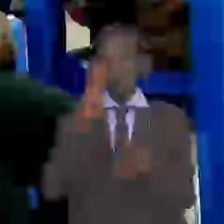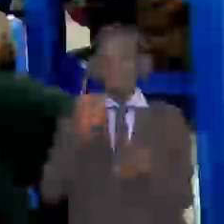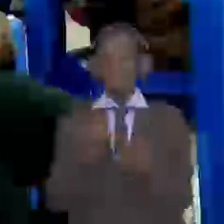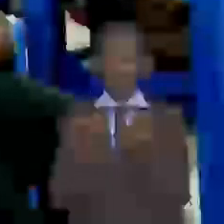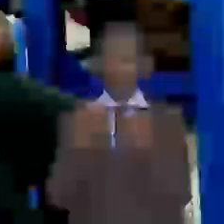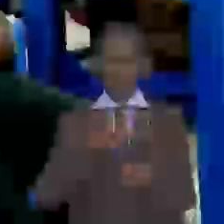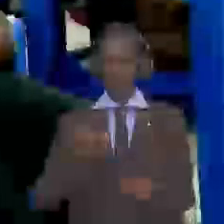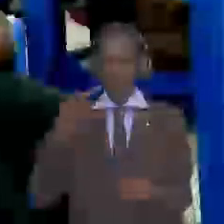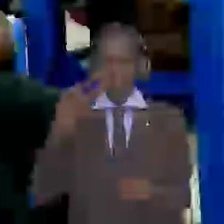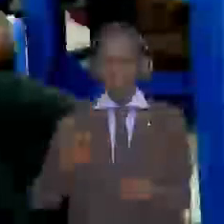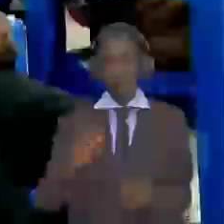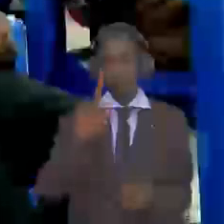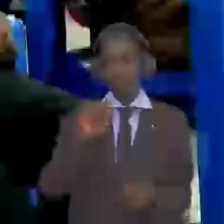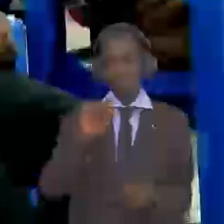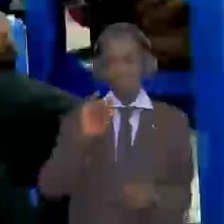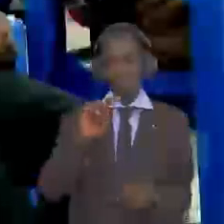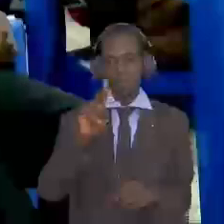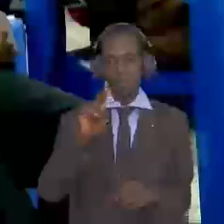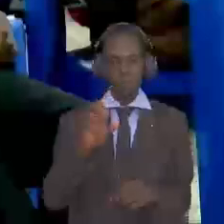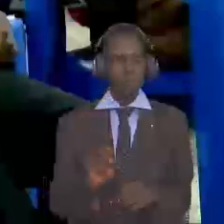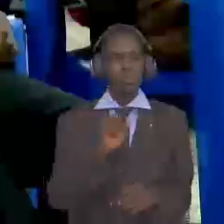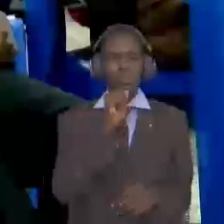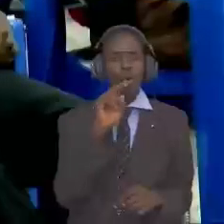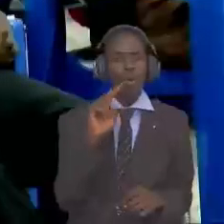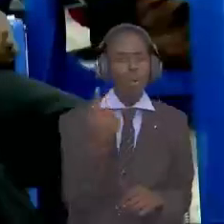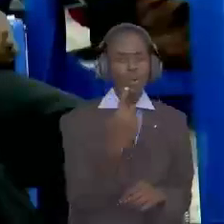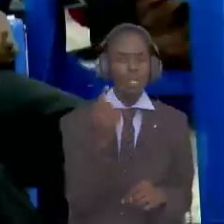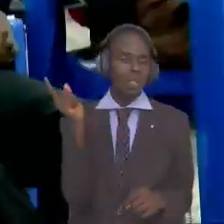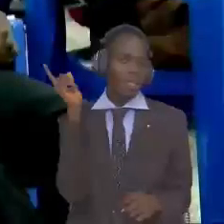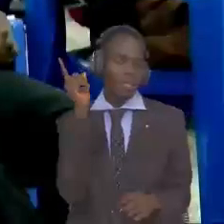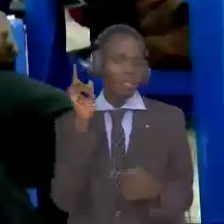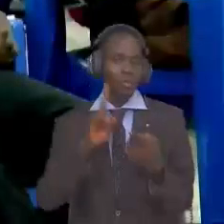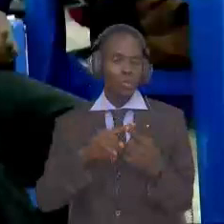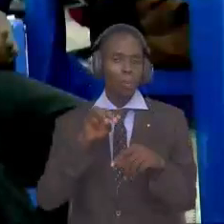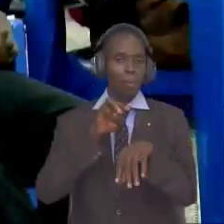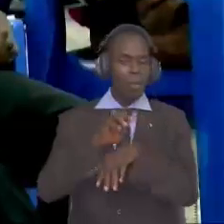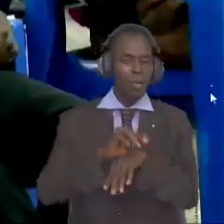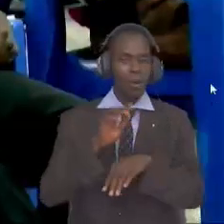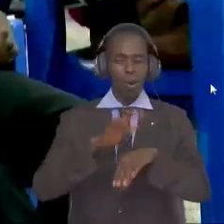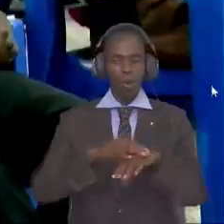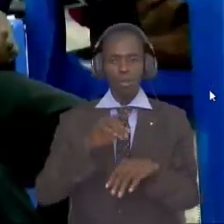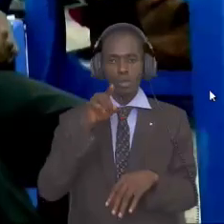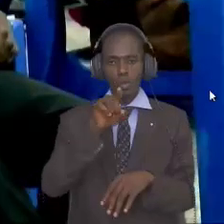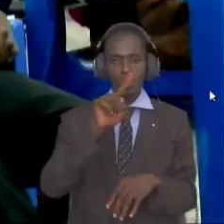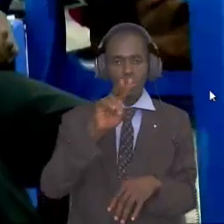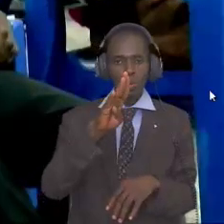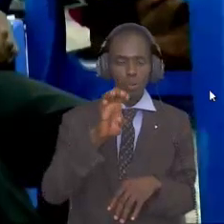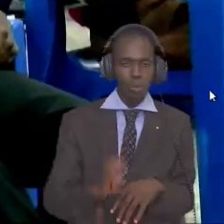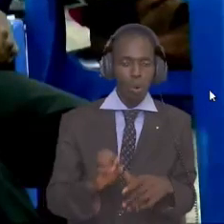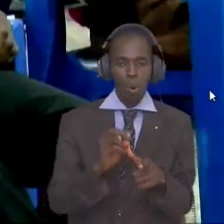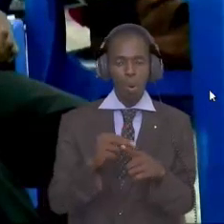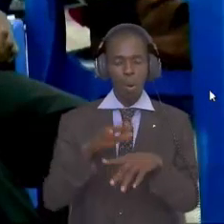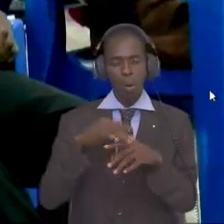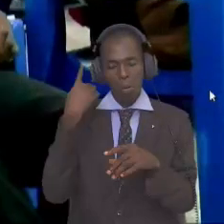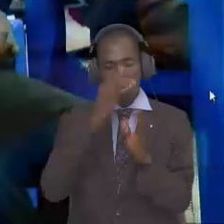of Titus. Not only listening to, you know, messages on YouTube, on the webcast, but by the coming